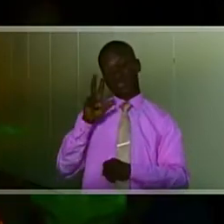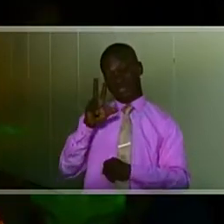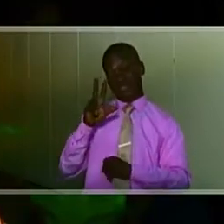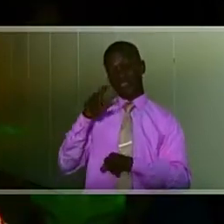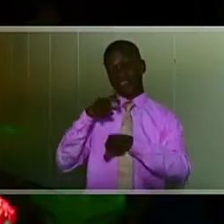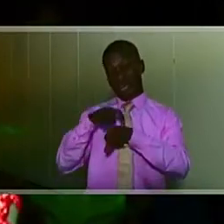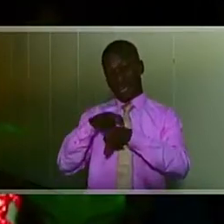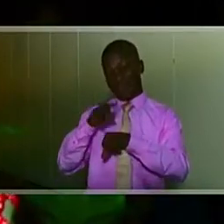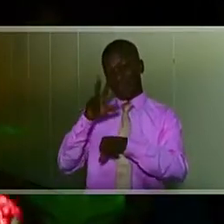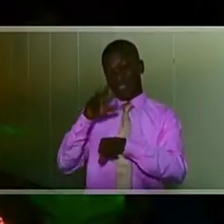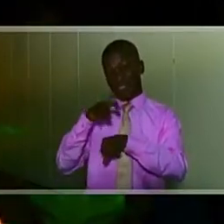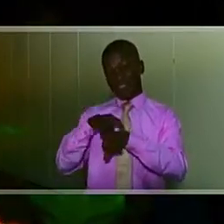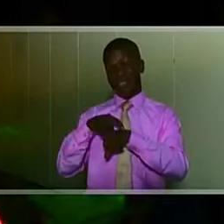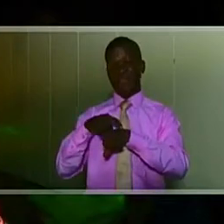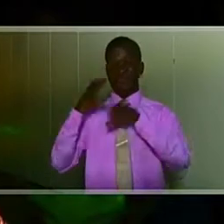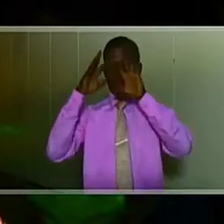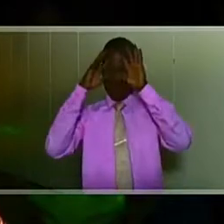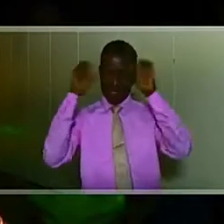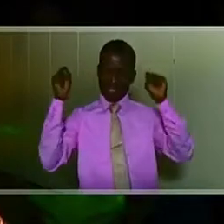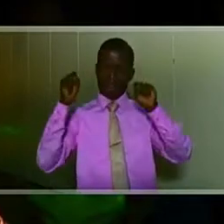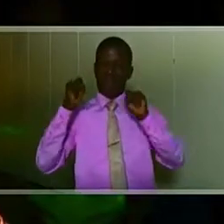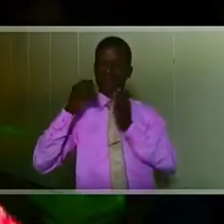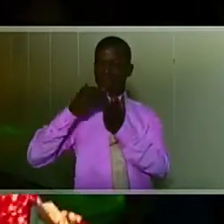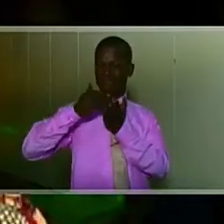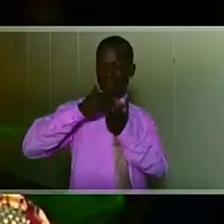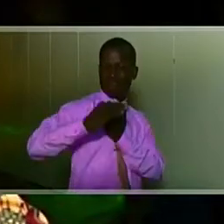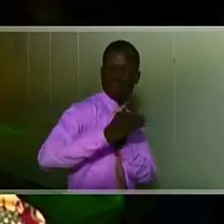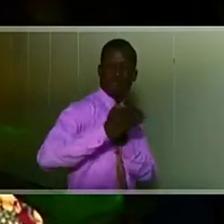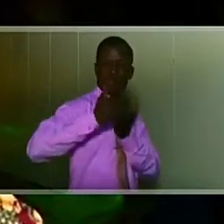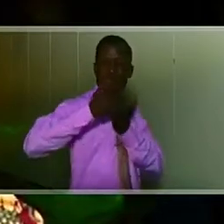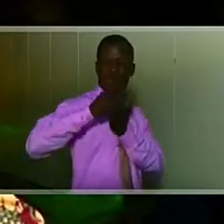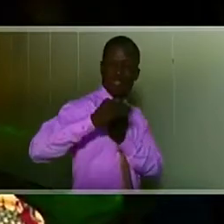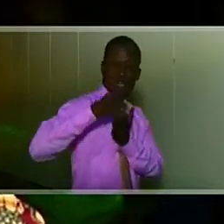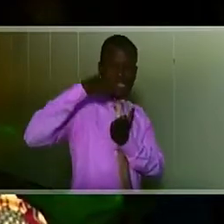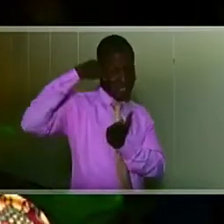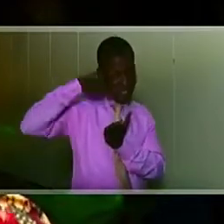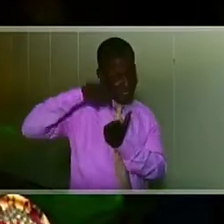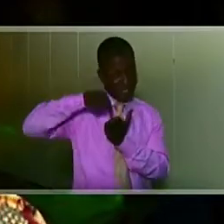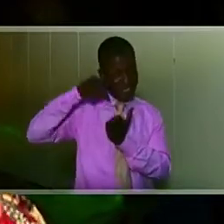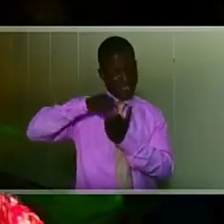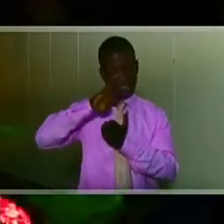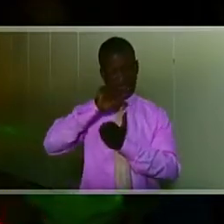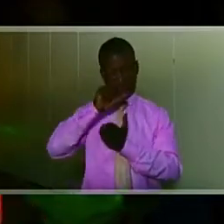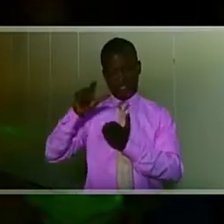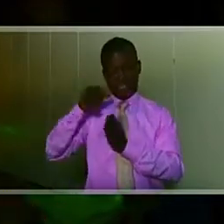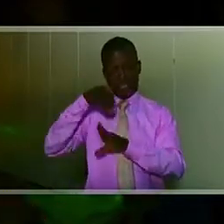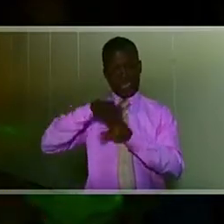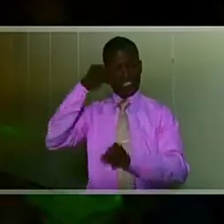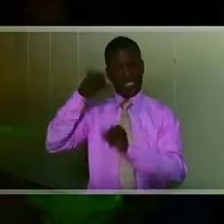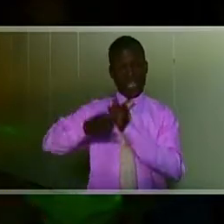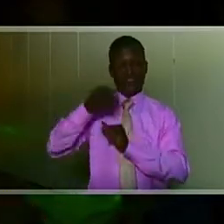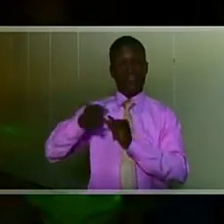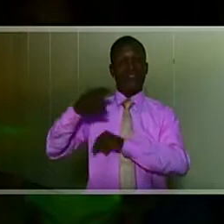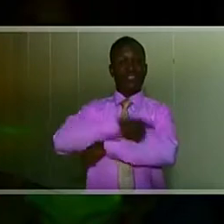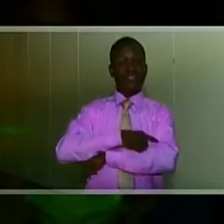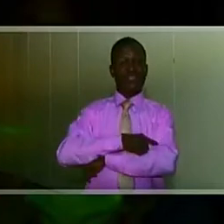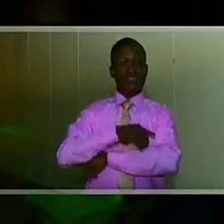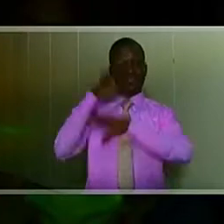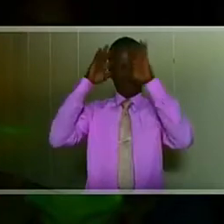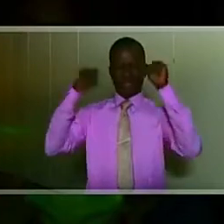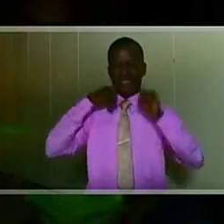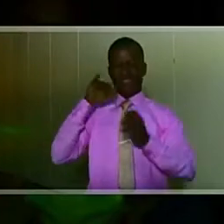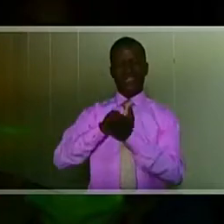more than three times, the president turned down this particular bill. And at the end of the day, said it was too late to the